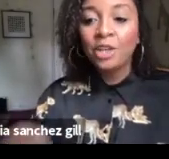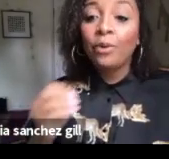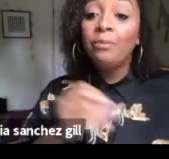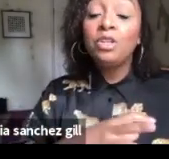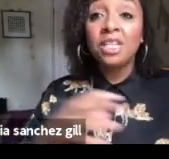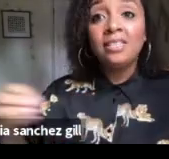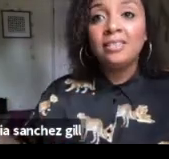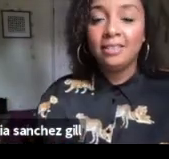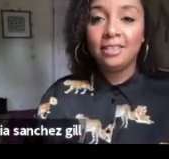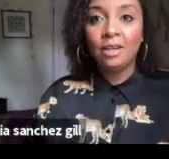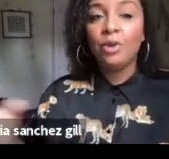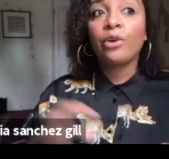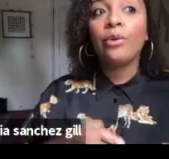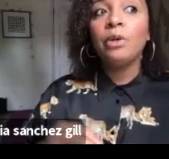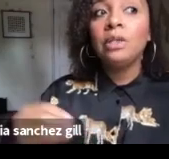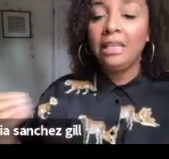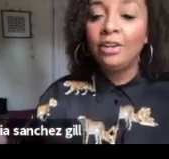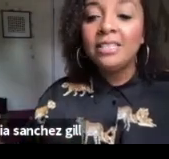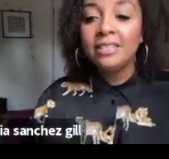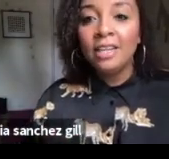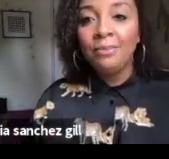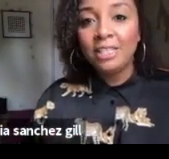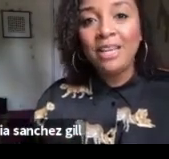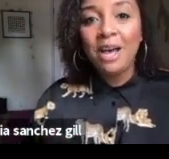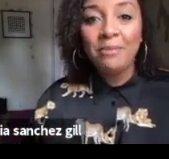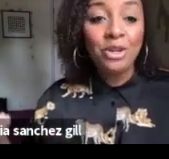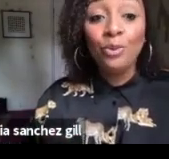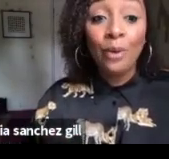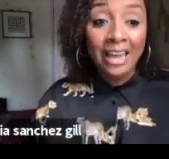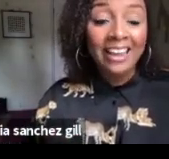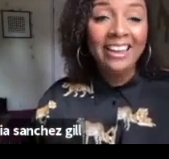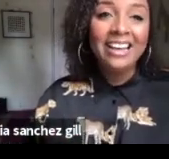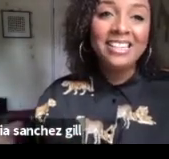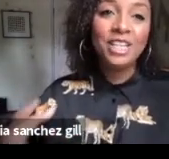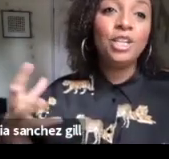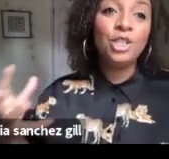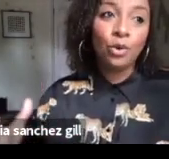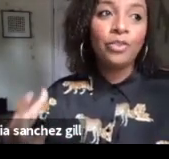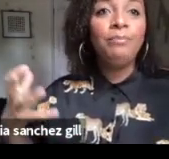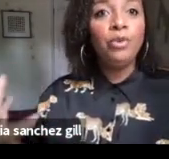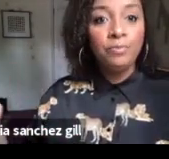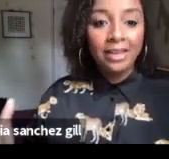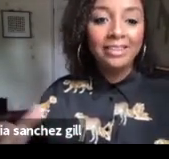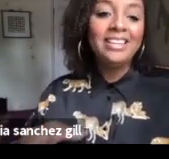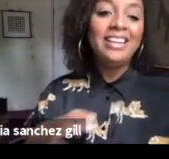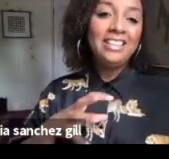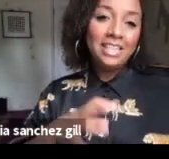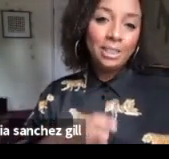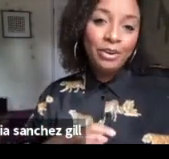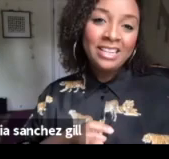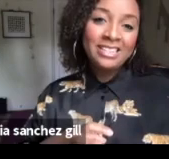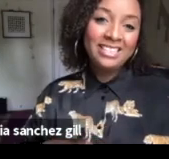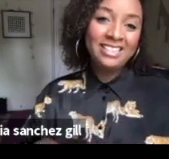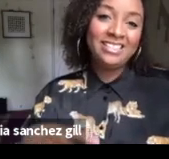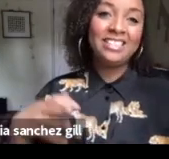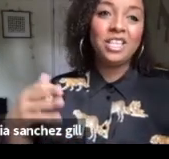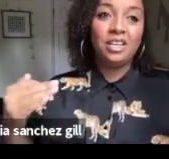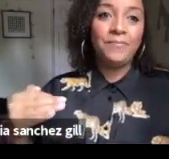right? The criminal justice system or the criminal legal system has become a new way to control the movement, the